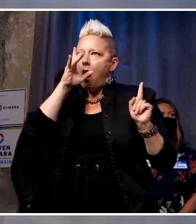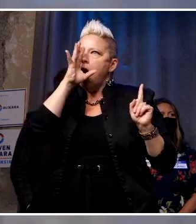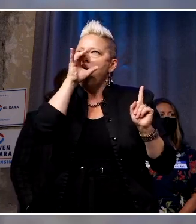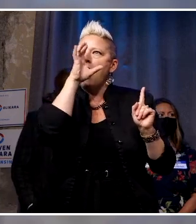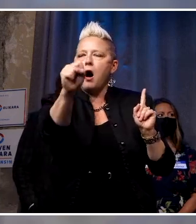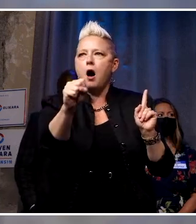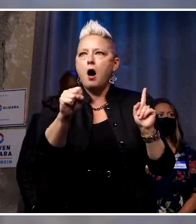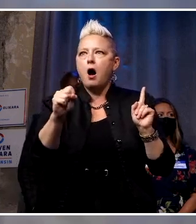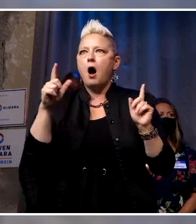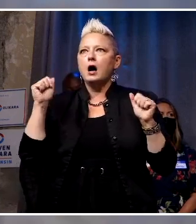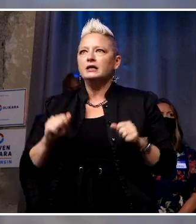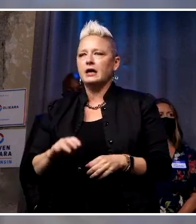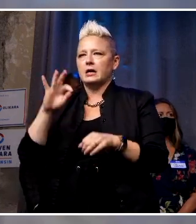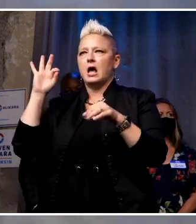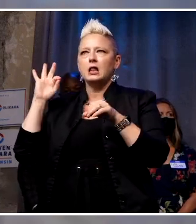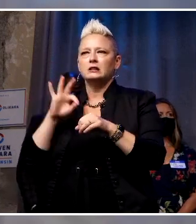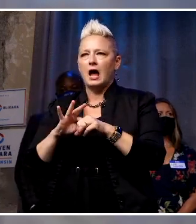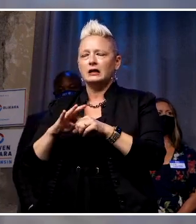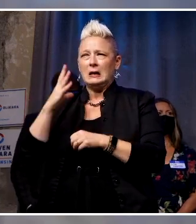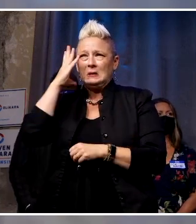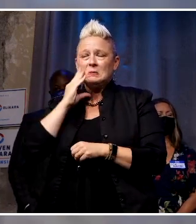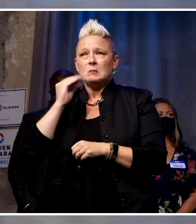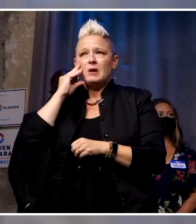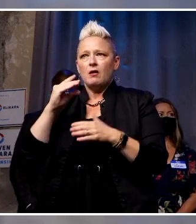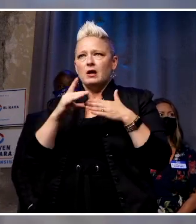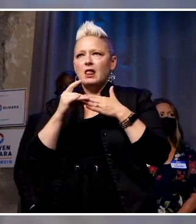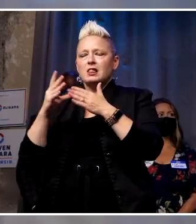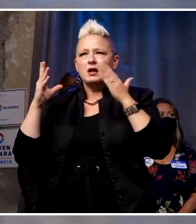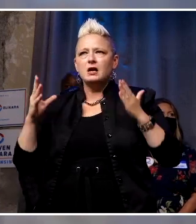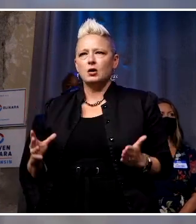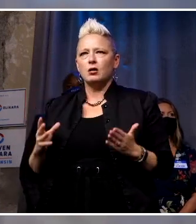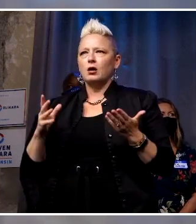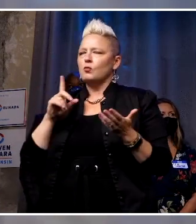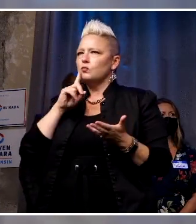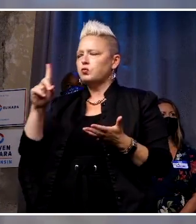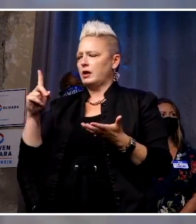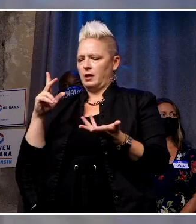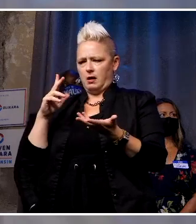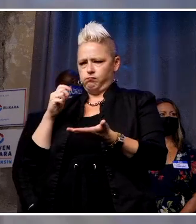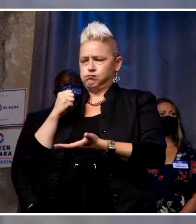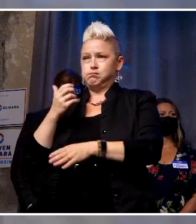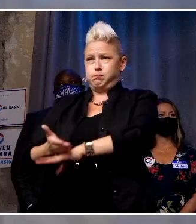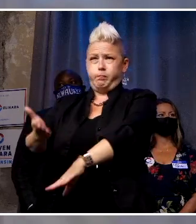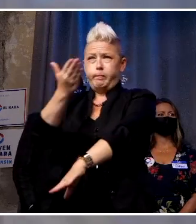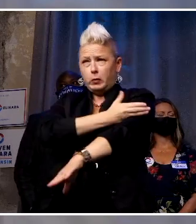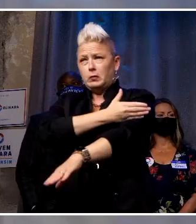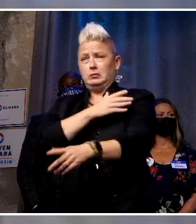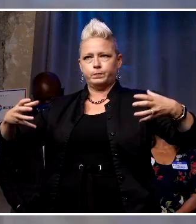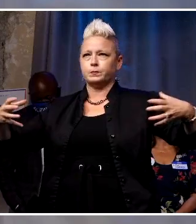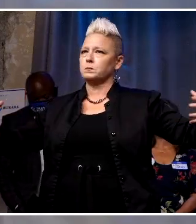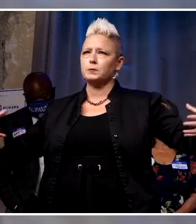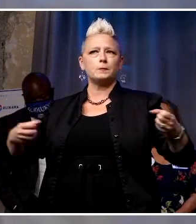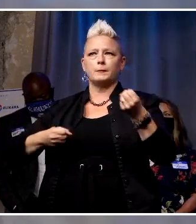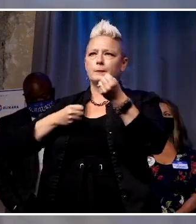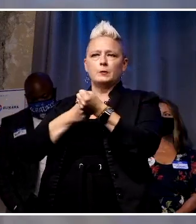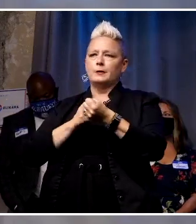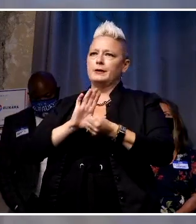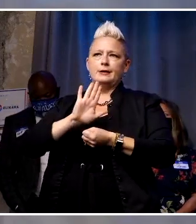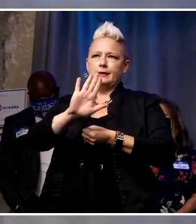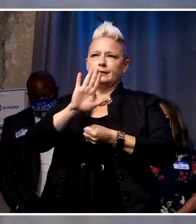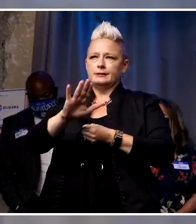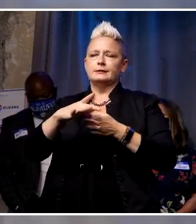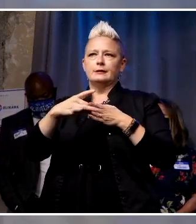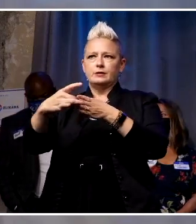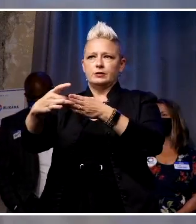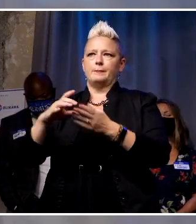could elect a seasoned leader who would be a real game changer in the U.S. Senate. It doesn't